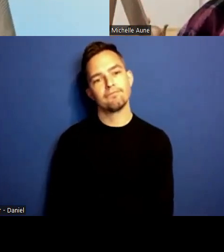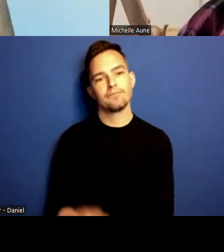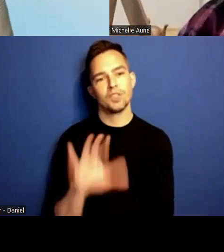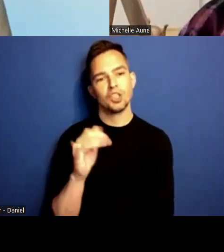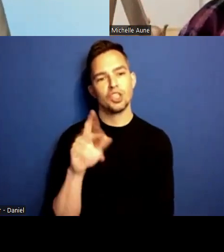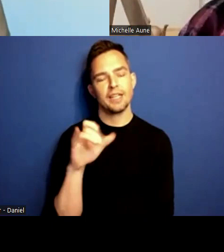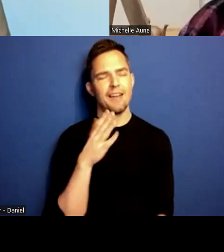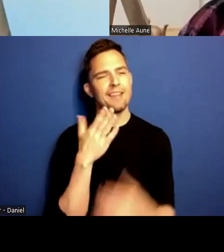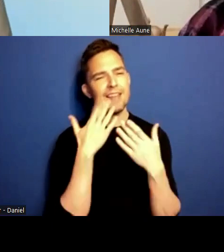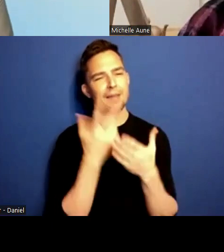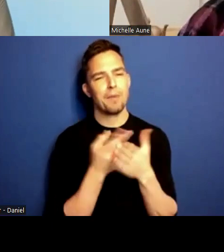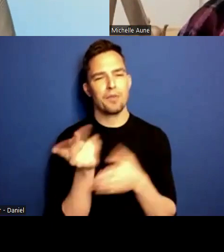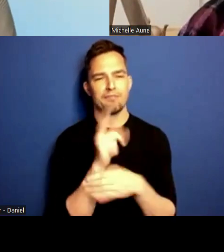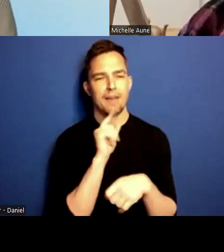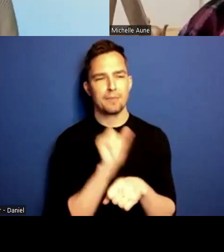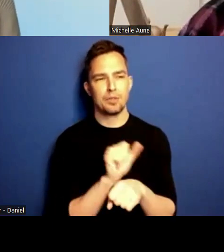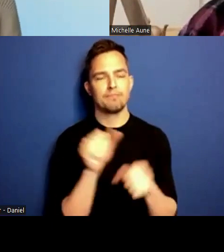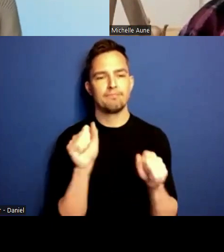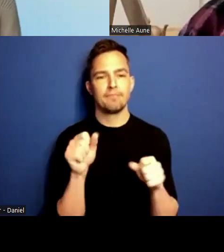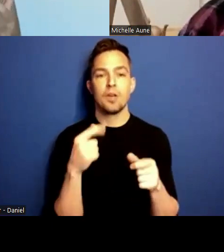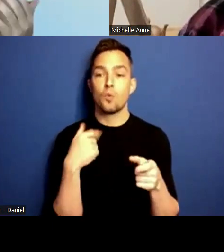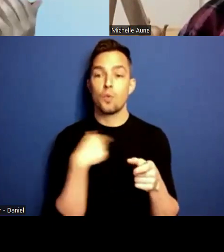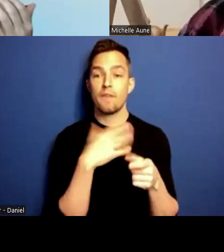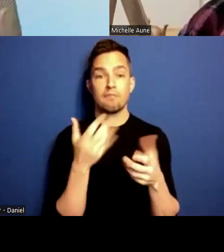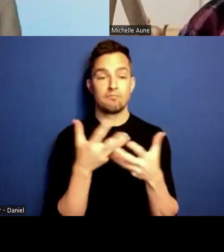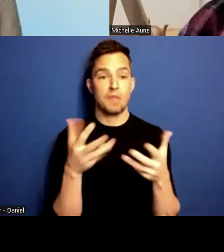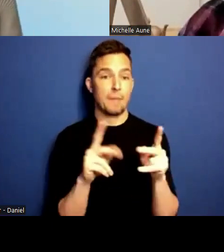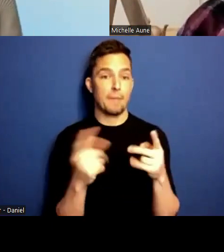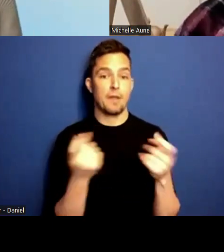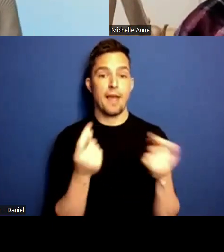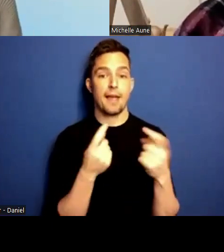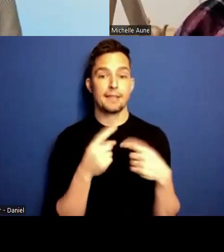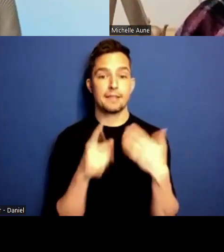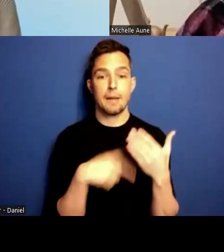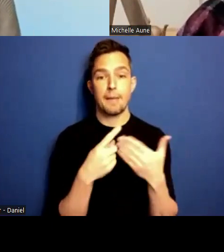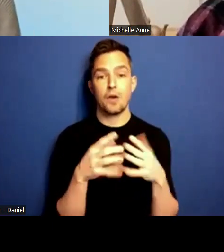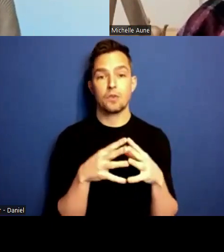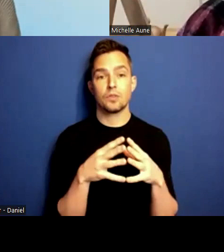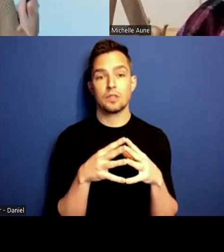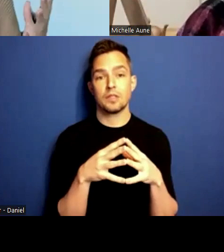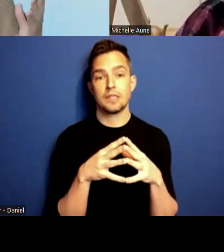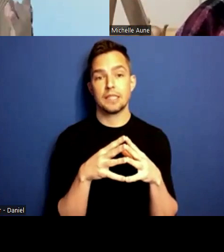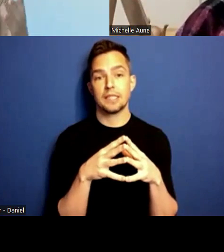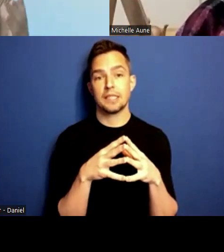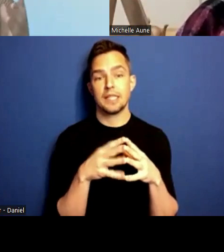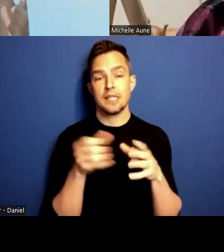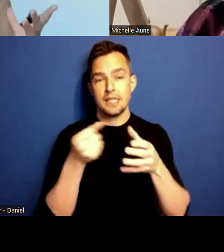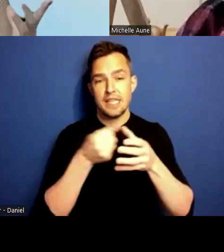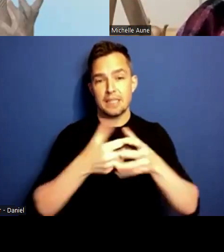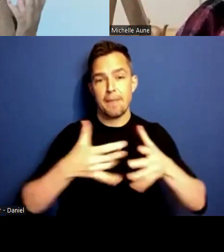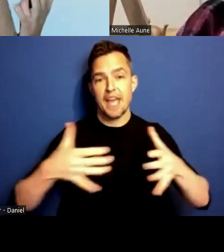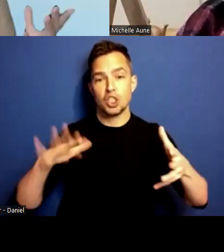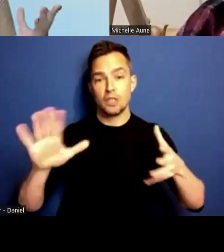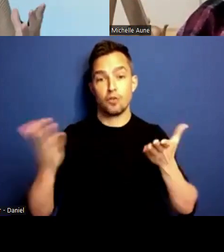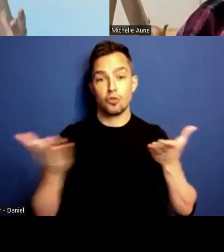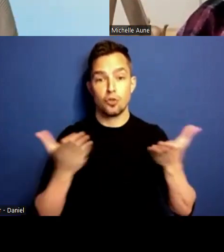Absolutely. Thank you both. We've had quite a few people asking about the expansion of your services